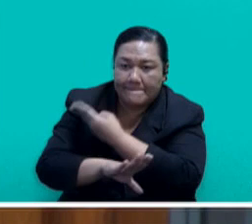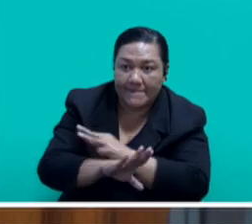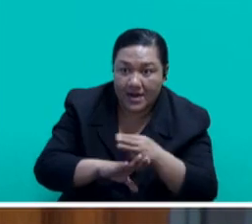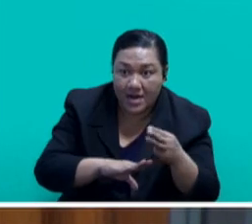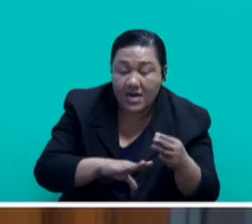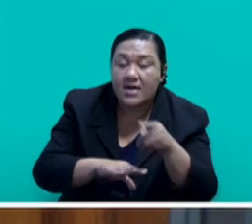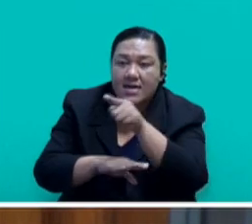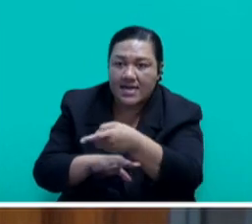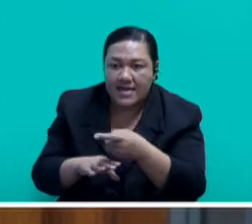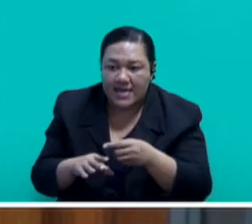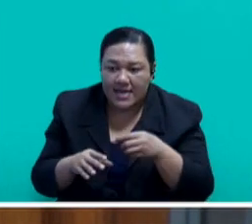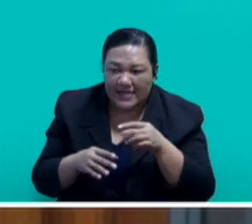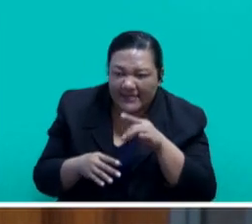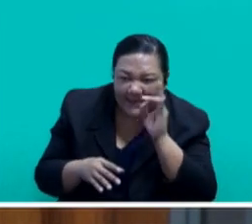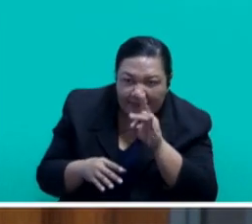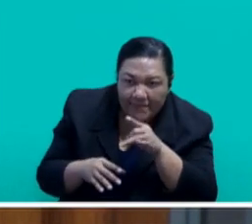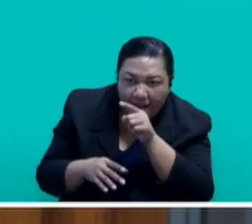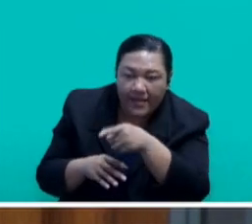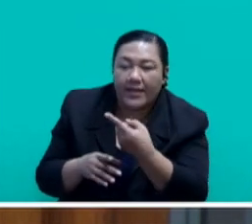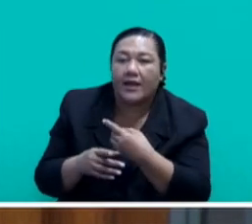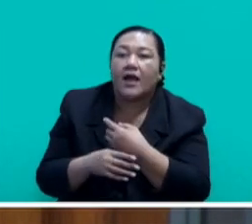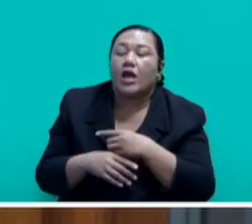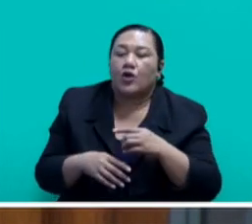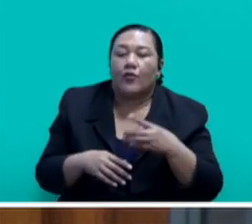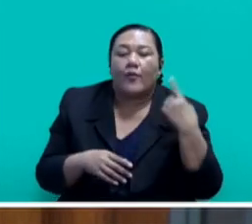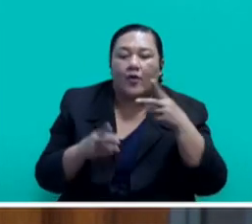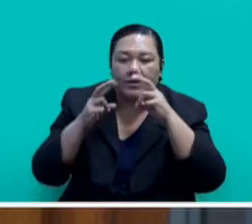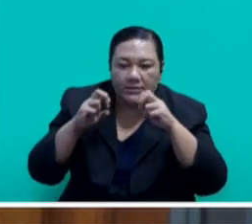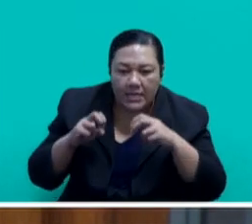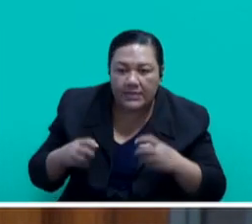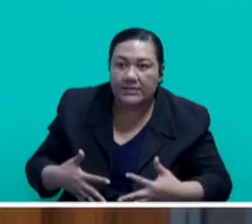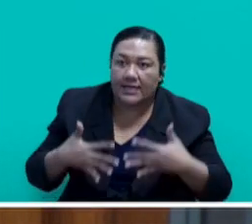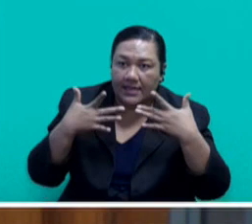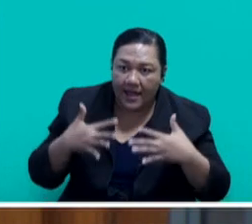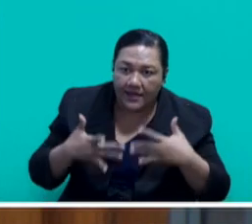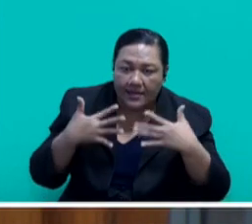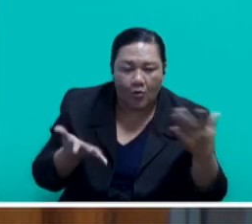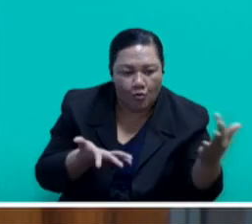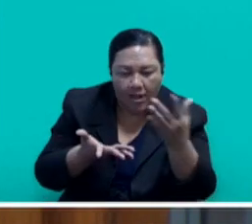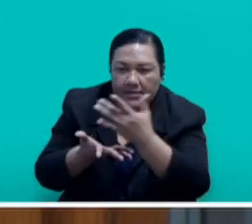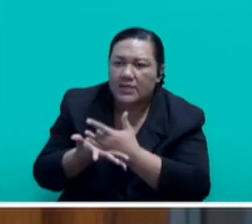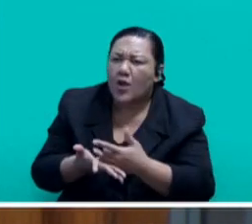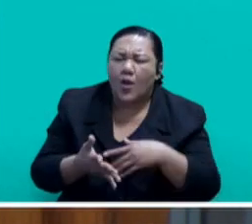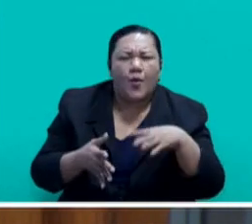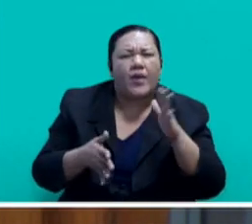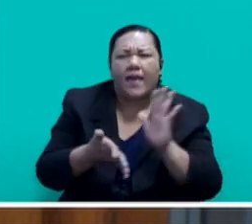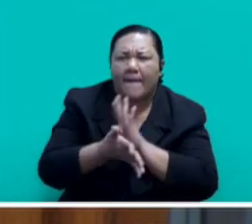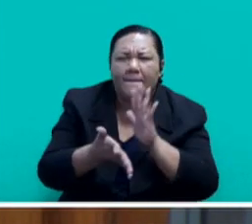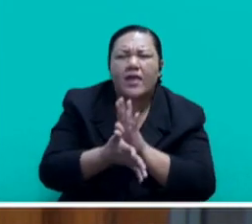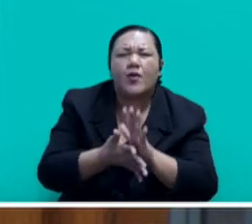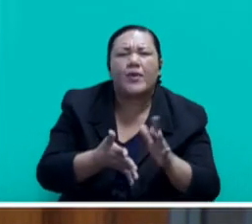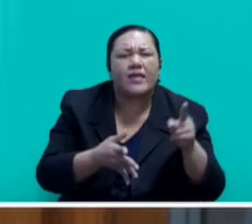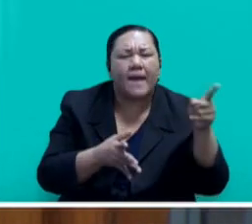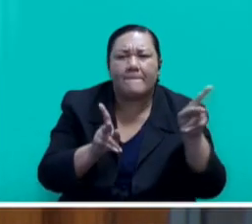and information on species interest. We are indeed grateful to have partnered with development stepping in to assist